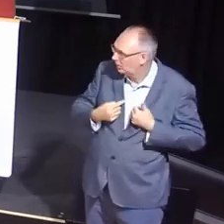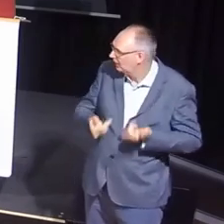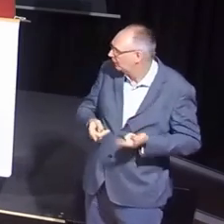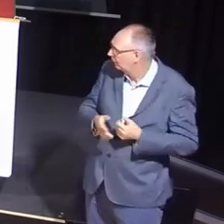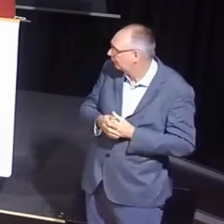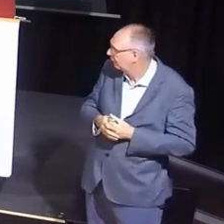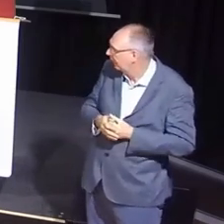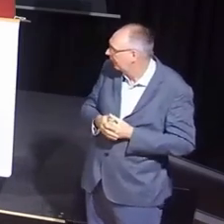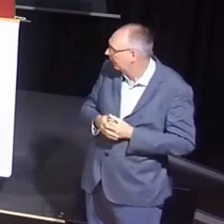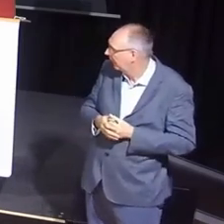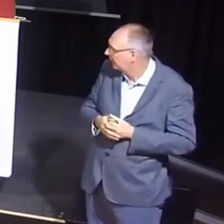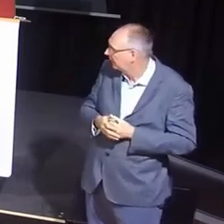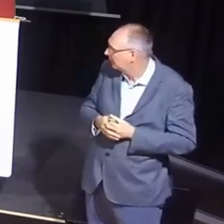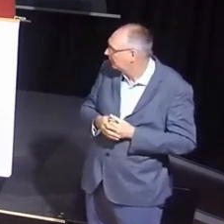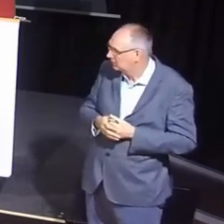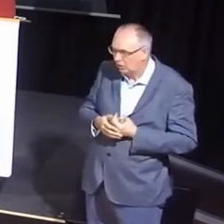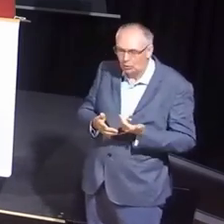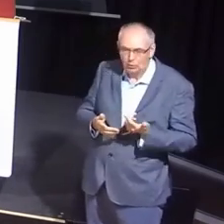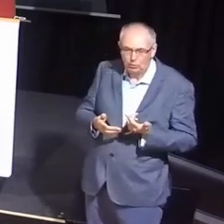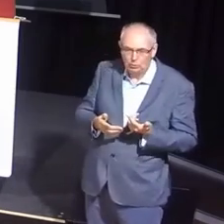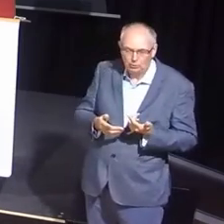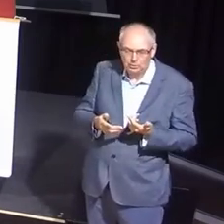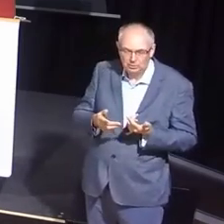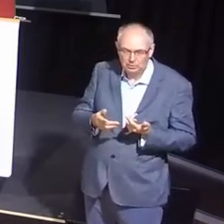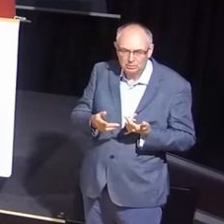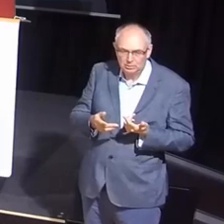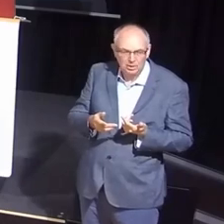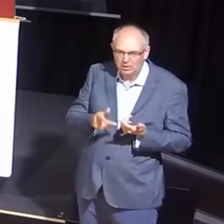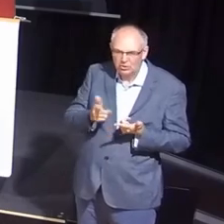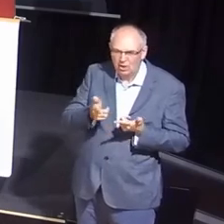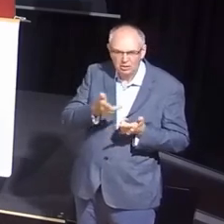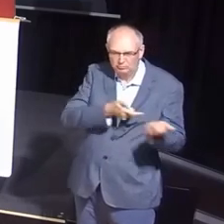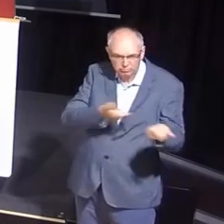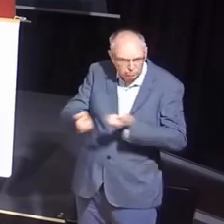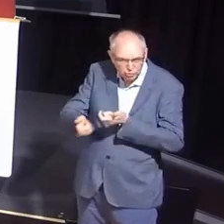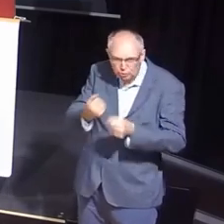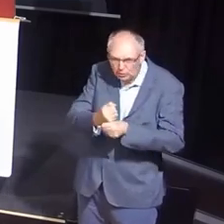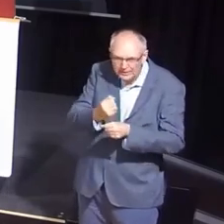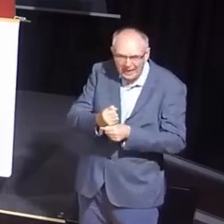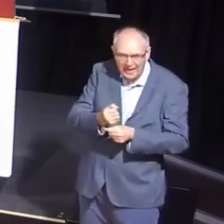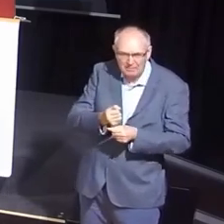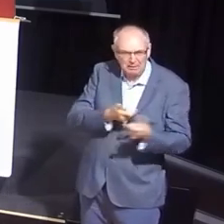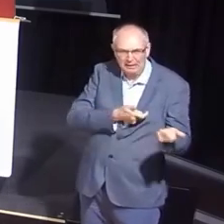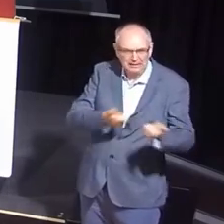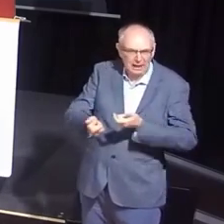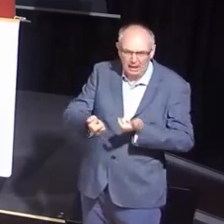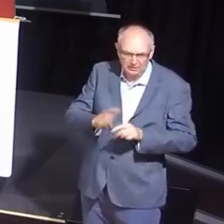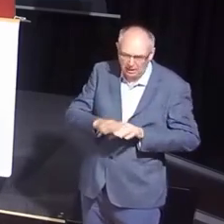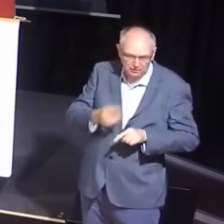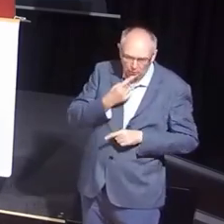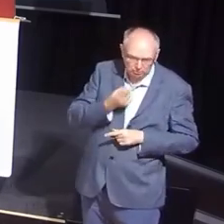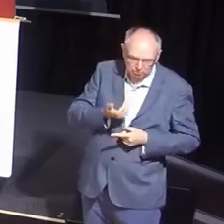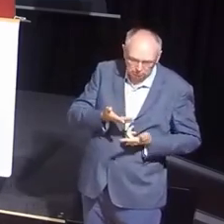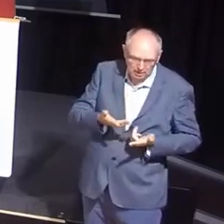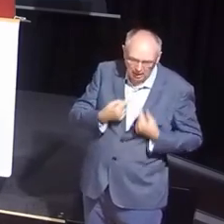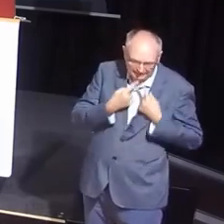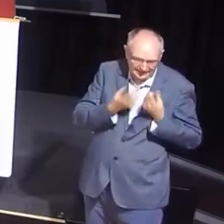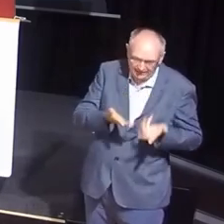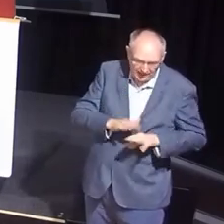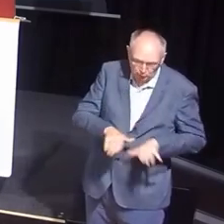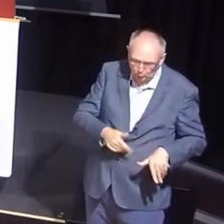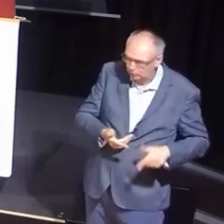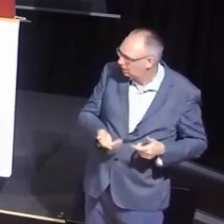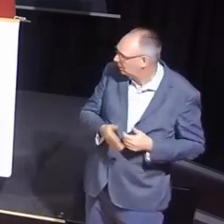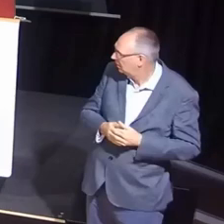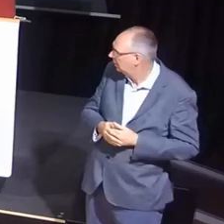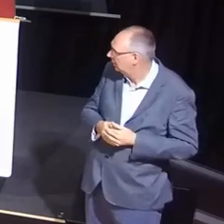have found a lot of joy in Splatoon. I don't play shooter games, I don't play games with guns, that's just what I say on my stream. But